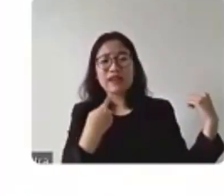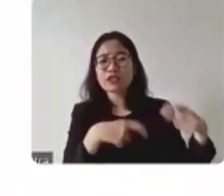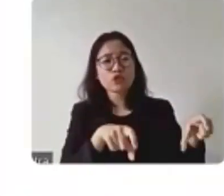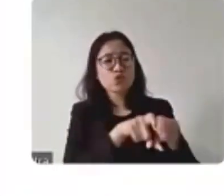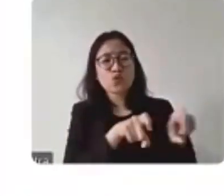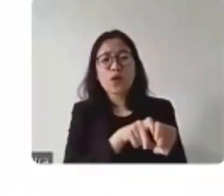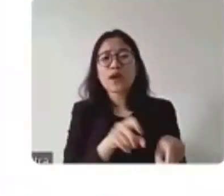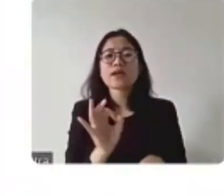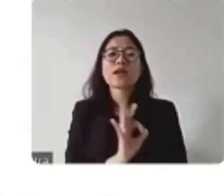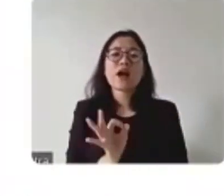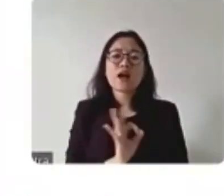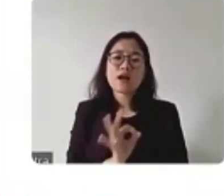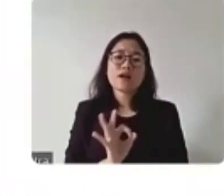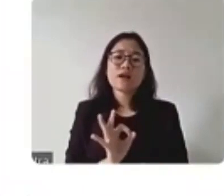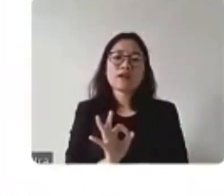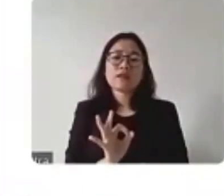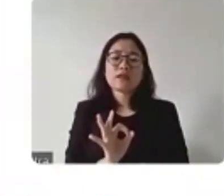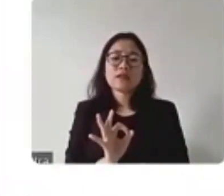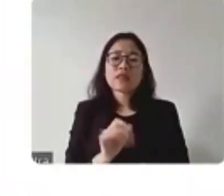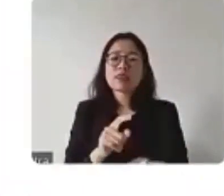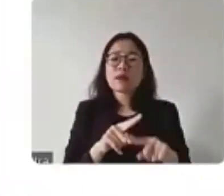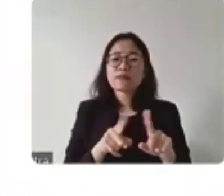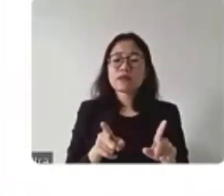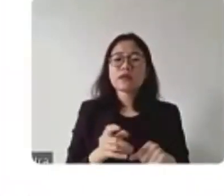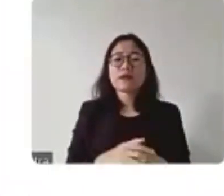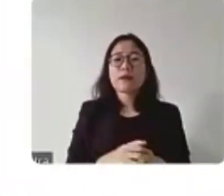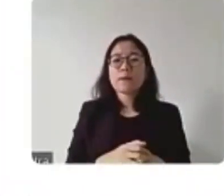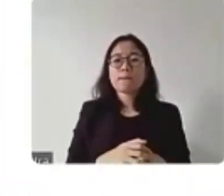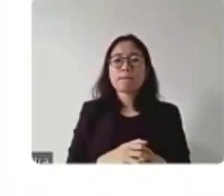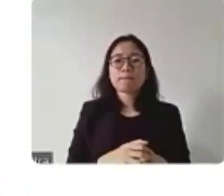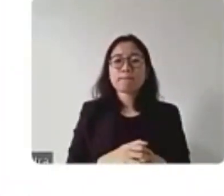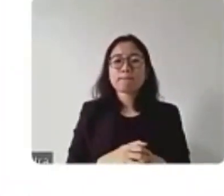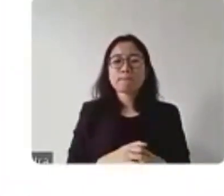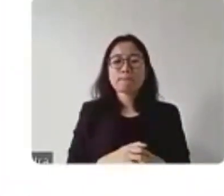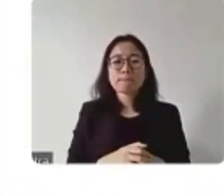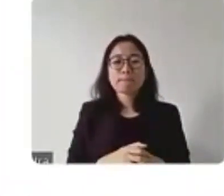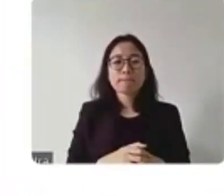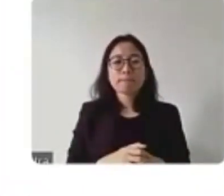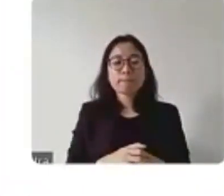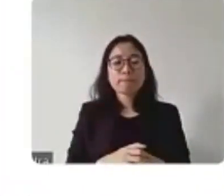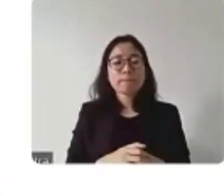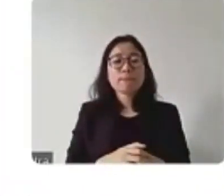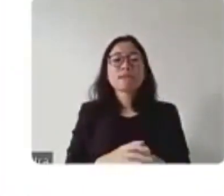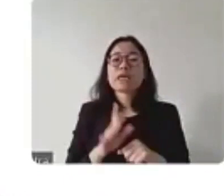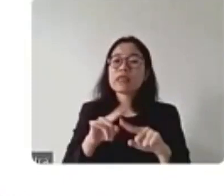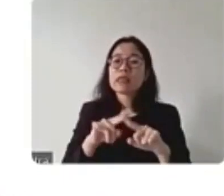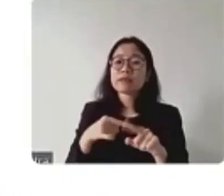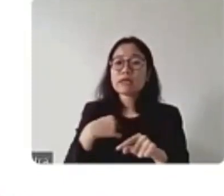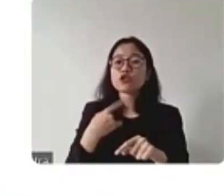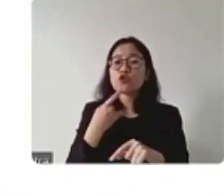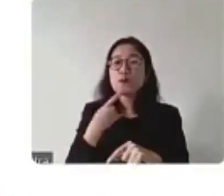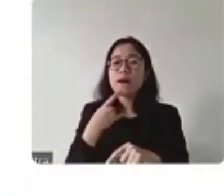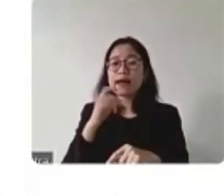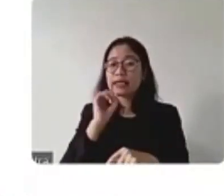not in direct way, but let's say